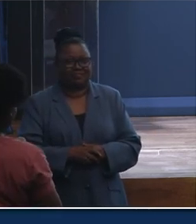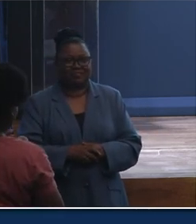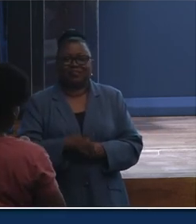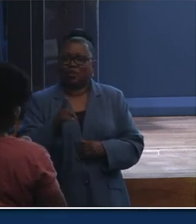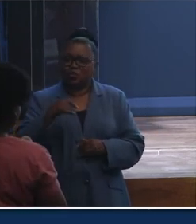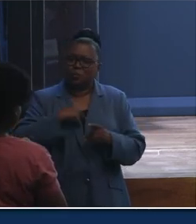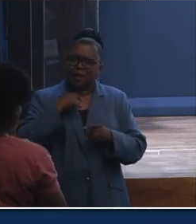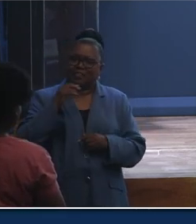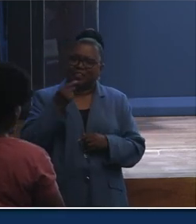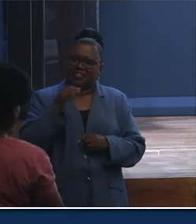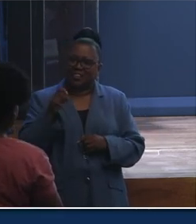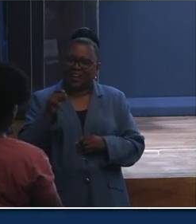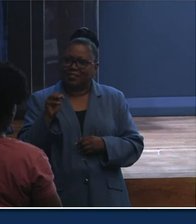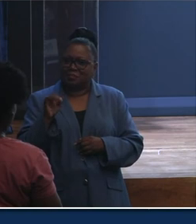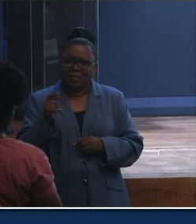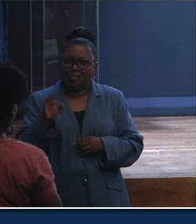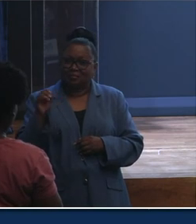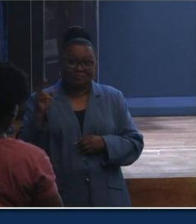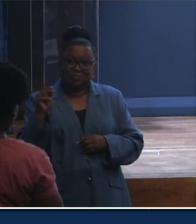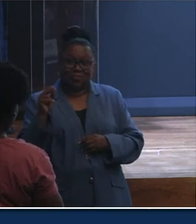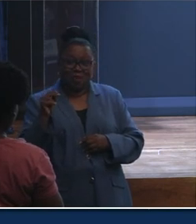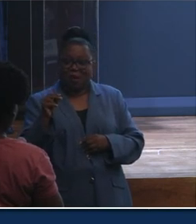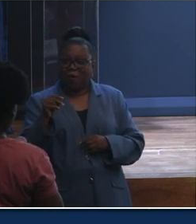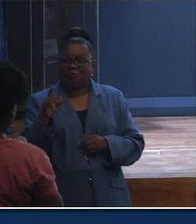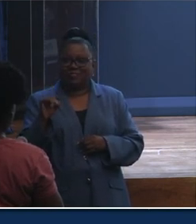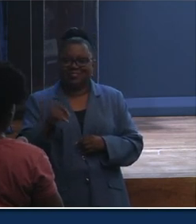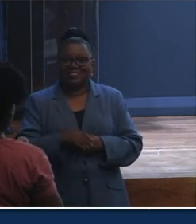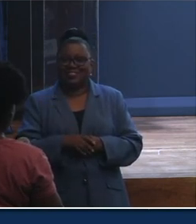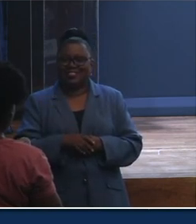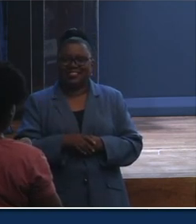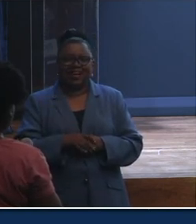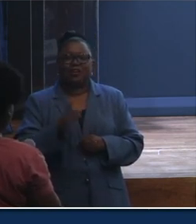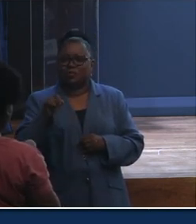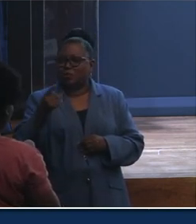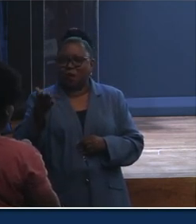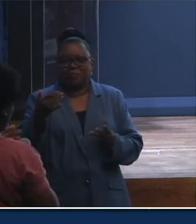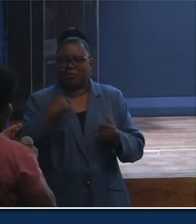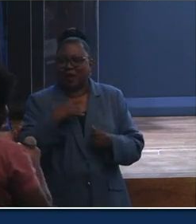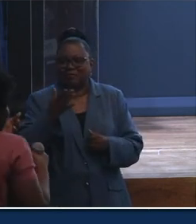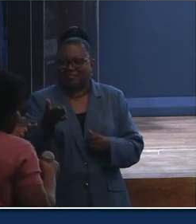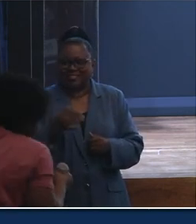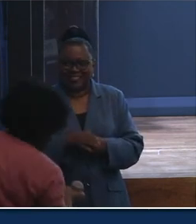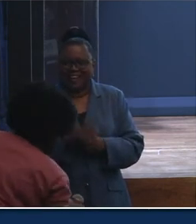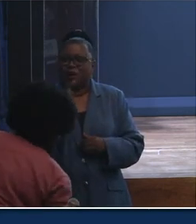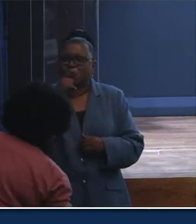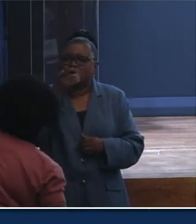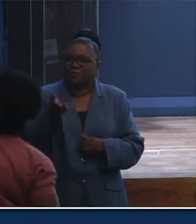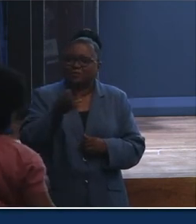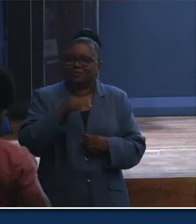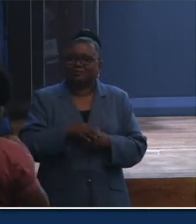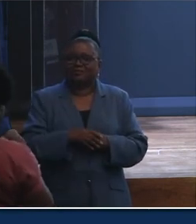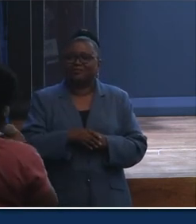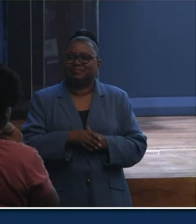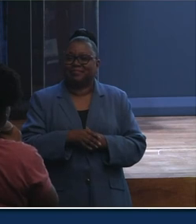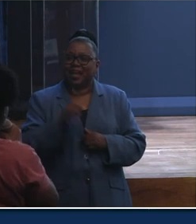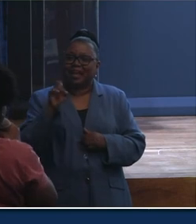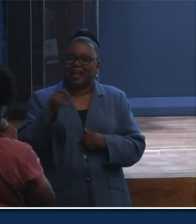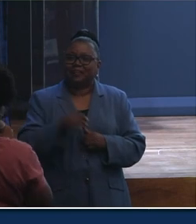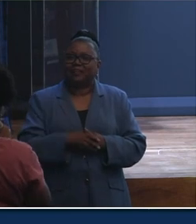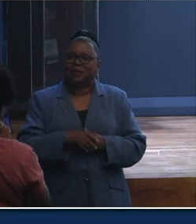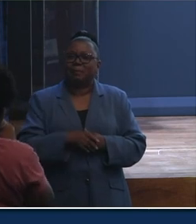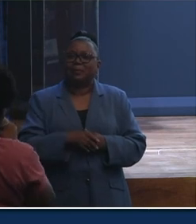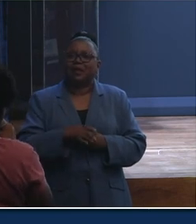You must be Chanel Smith. No? You're up. You have the microphone. Tell us who you are and ask your